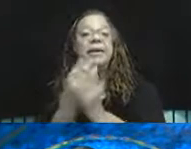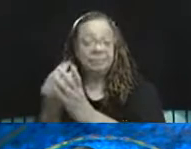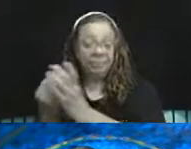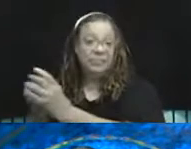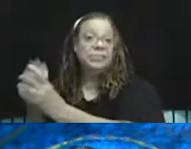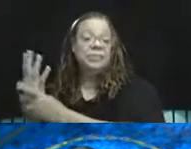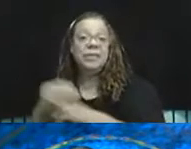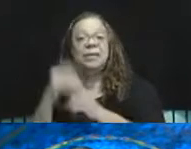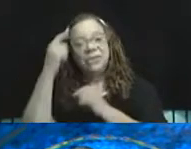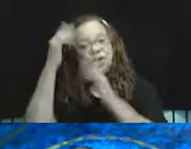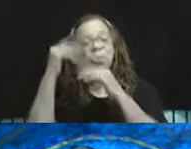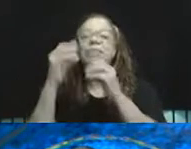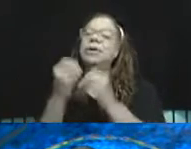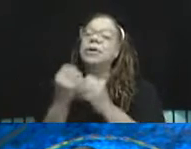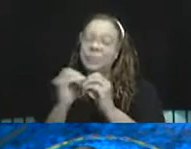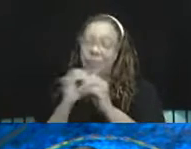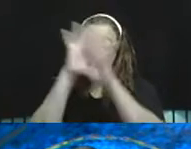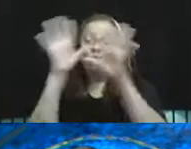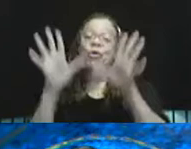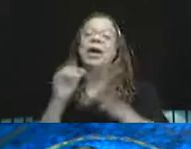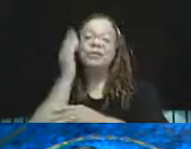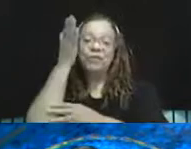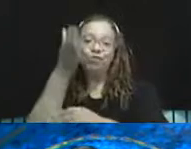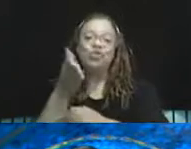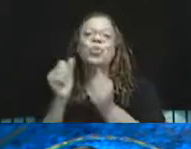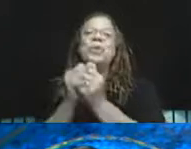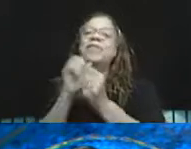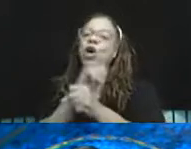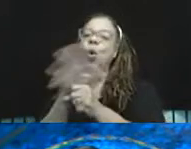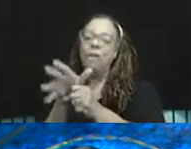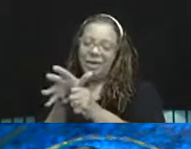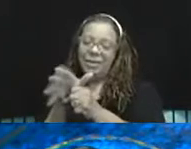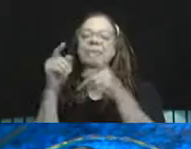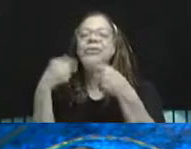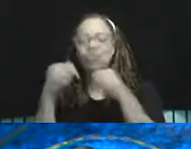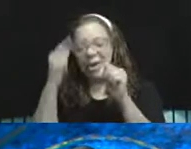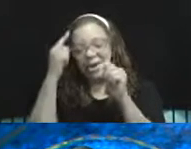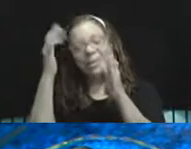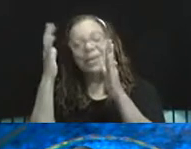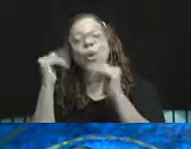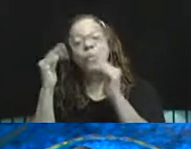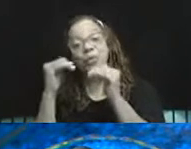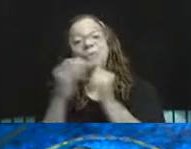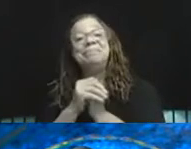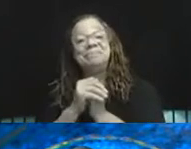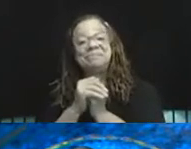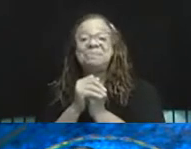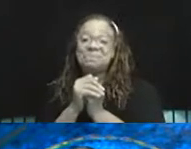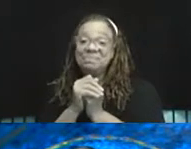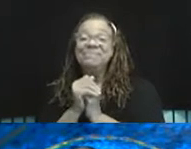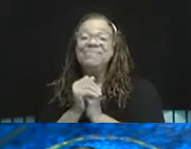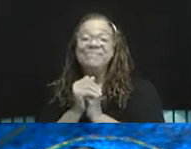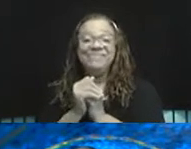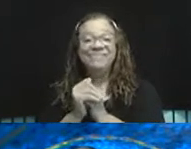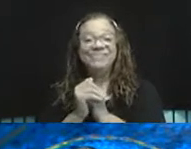just hoping for like a brighter future, and, trying to be hopeful when I was painting that. Yeah. And